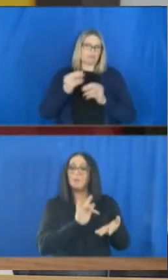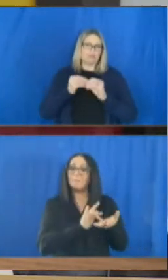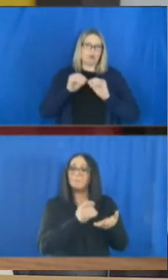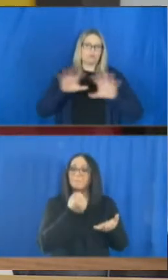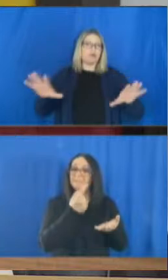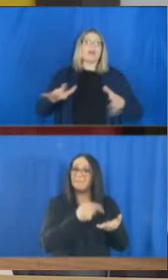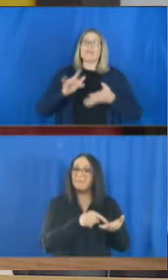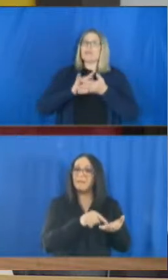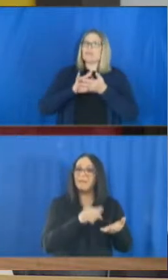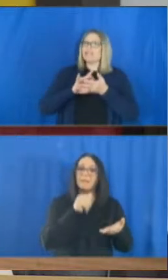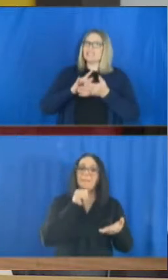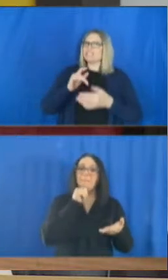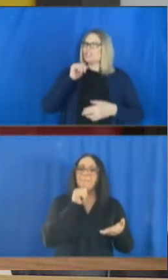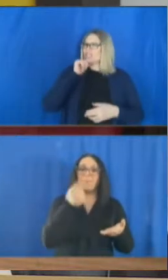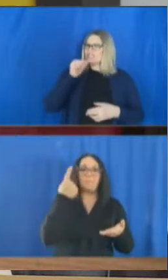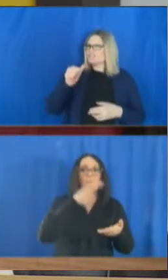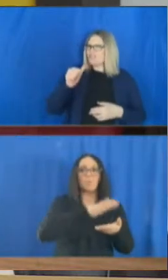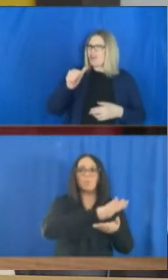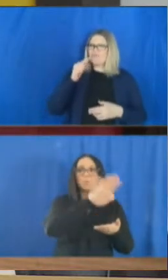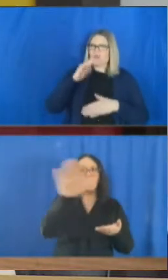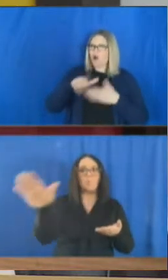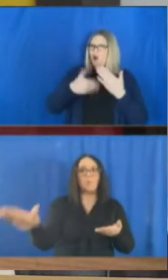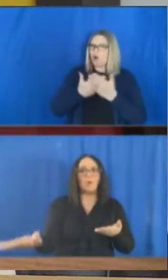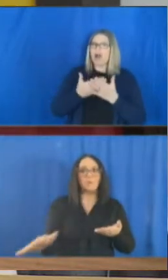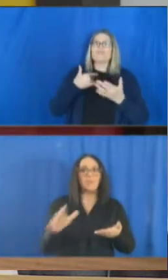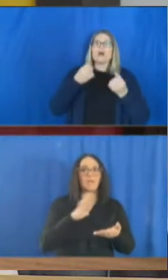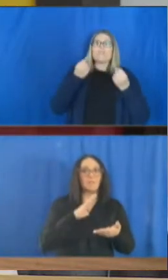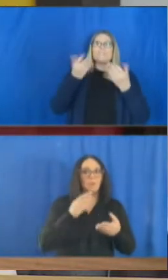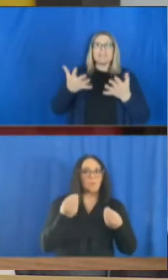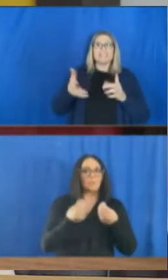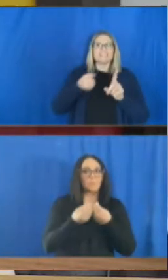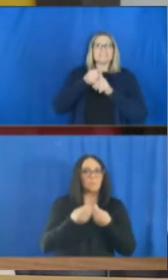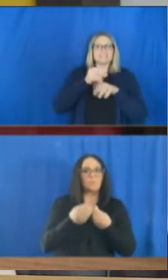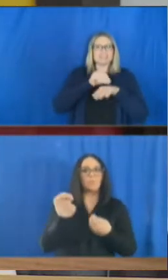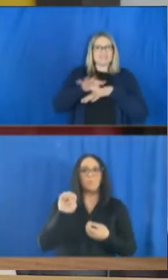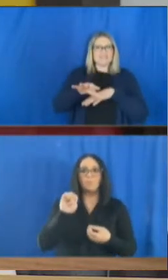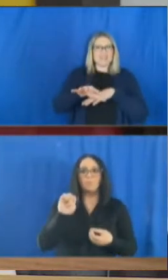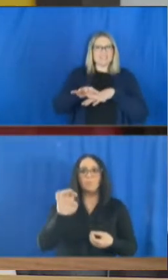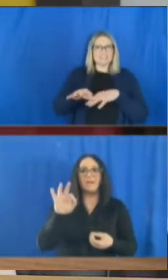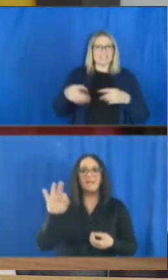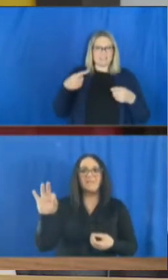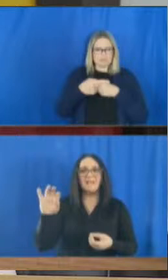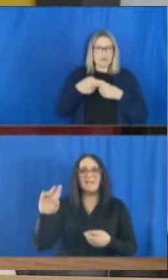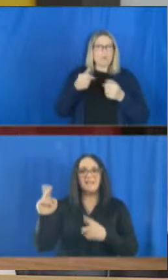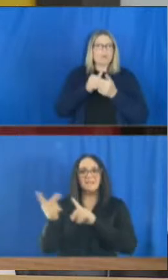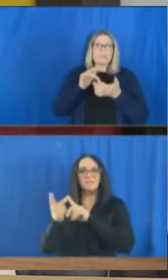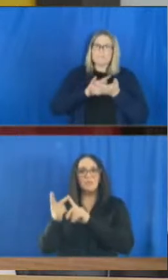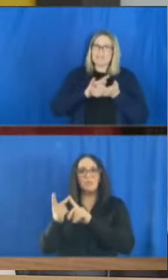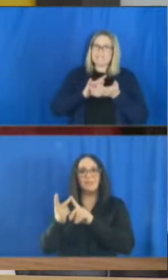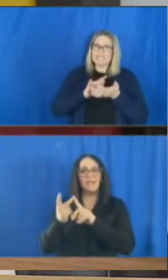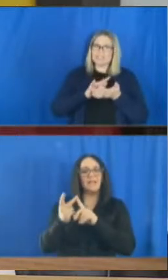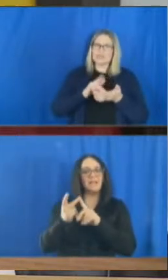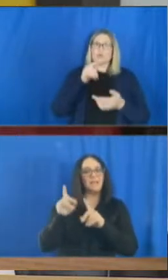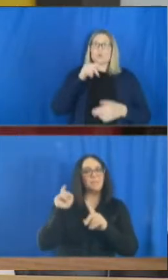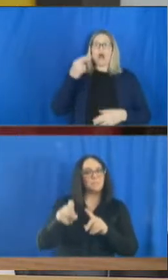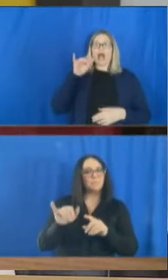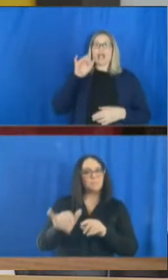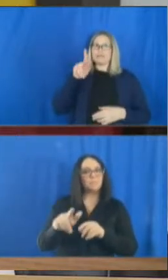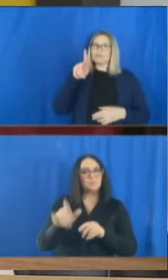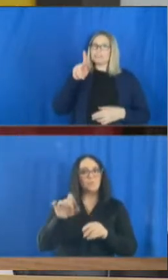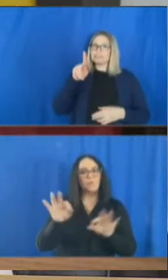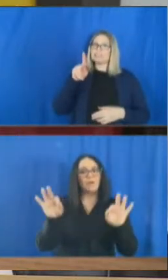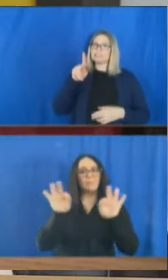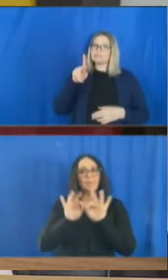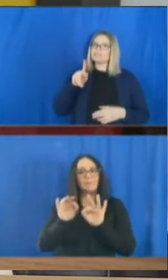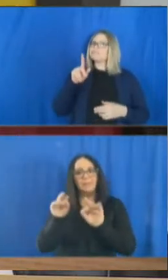considered when prescribing it. And again, there's other limitations in terms of, how many days after symptom onset that you need to